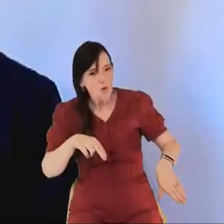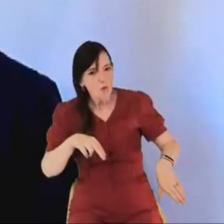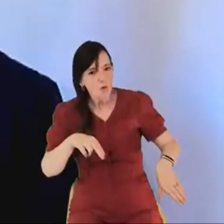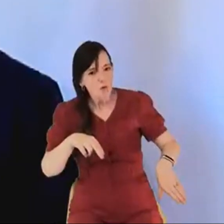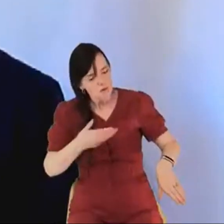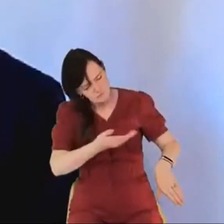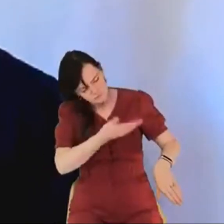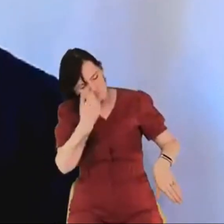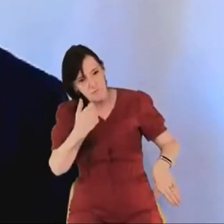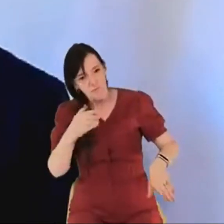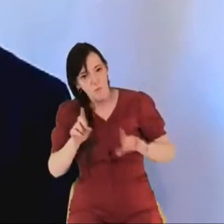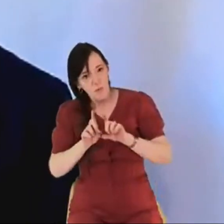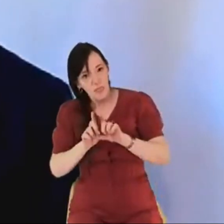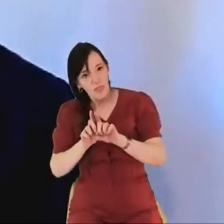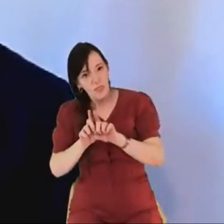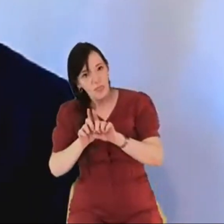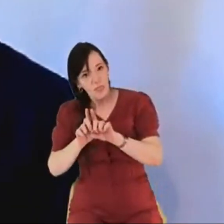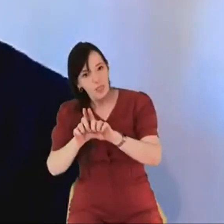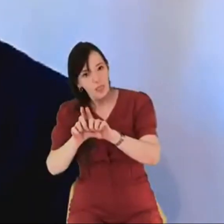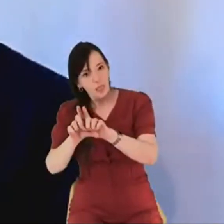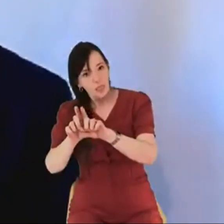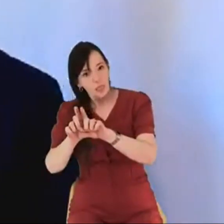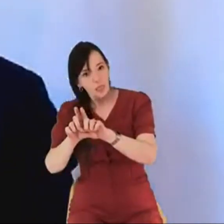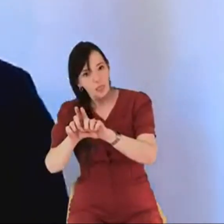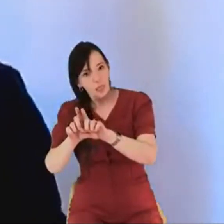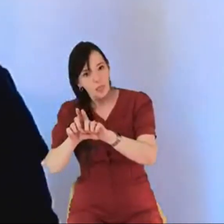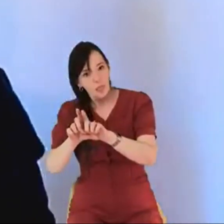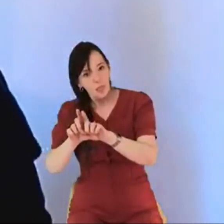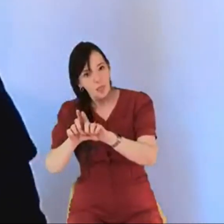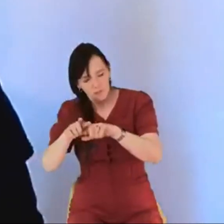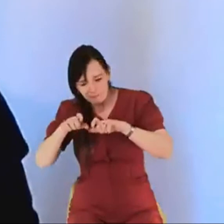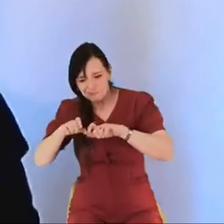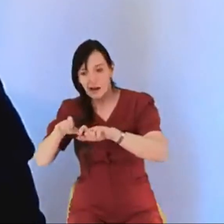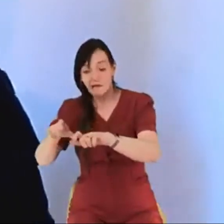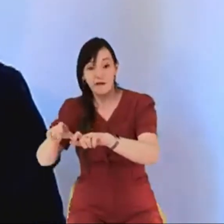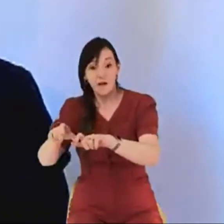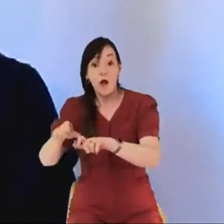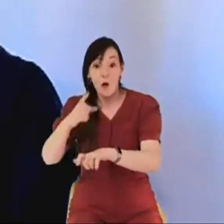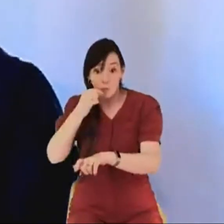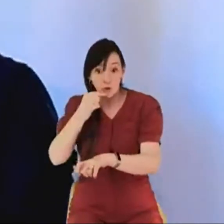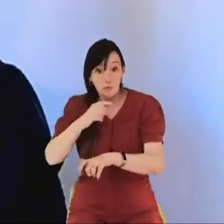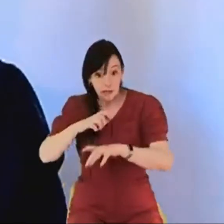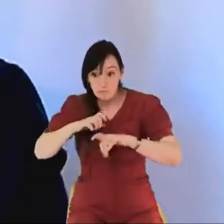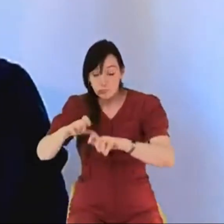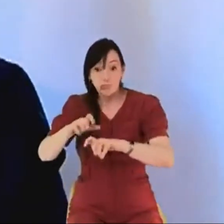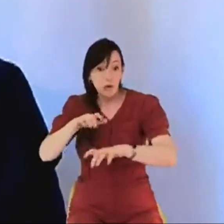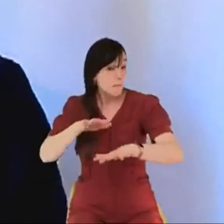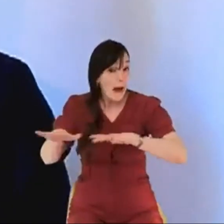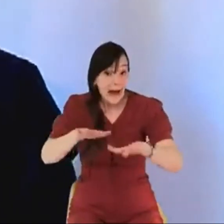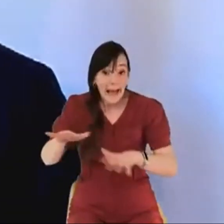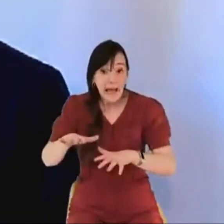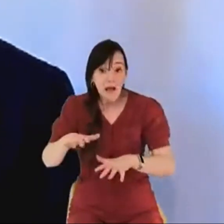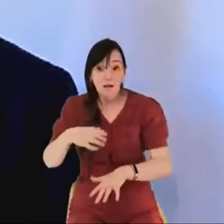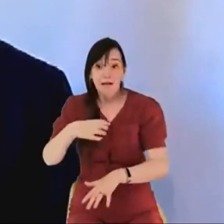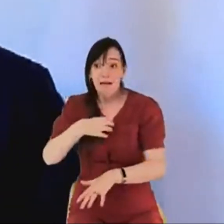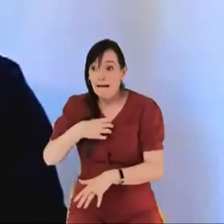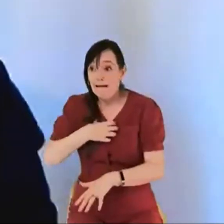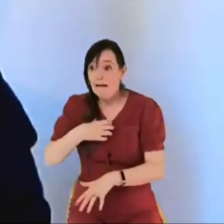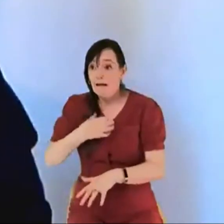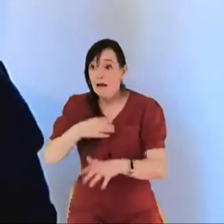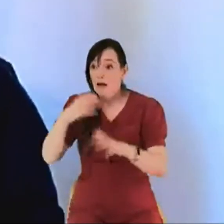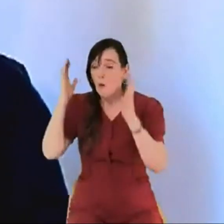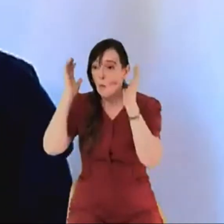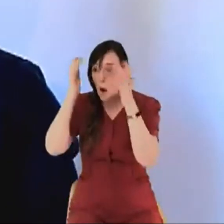i'm not going to turn back there are moments when i might panic and feel anxious but i'm not turning back